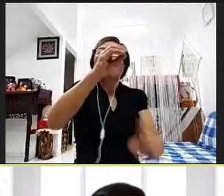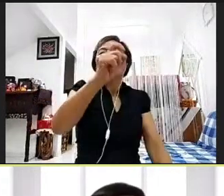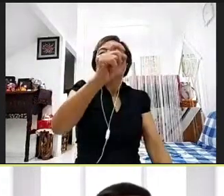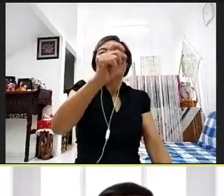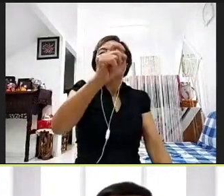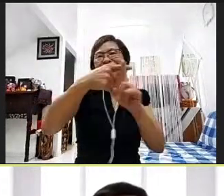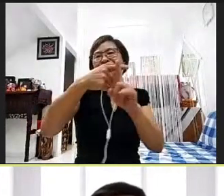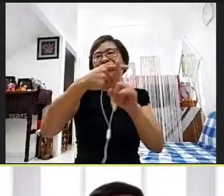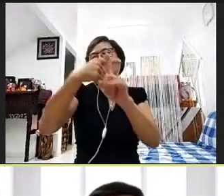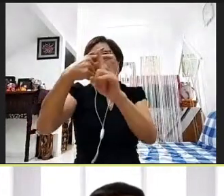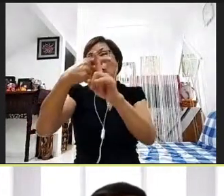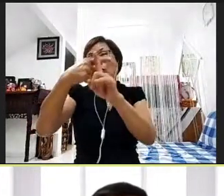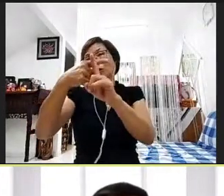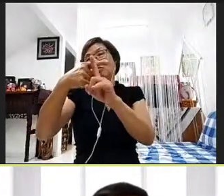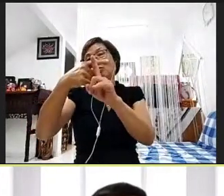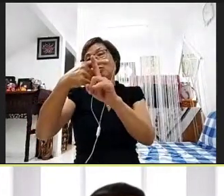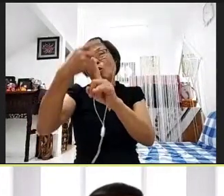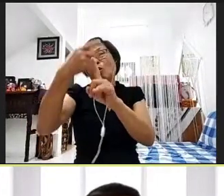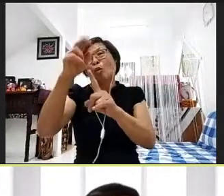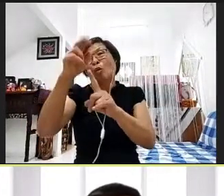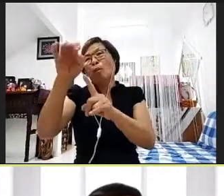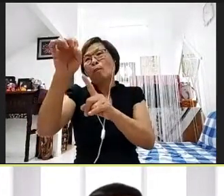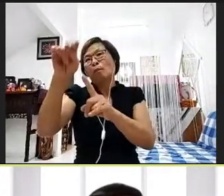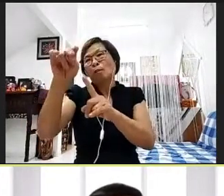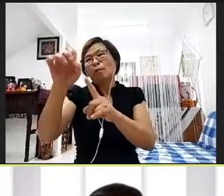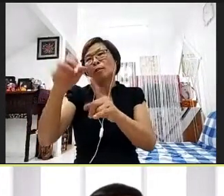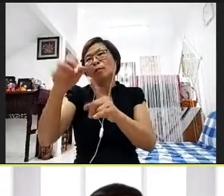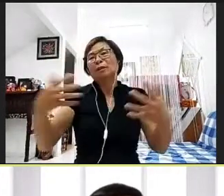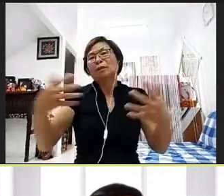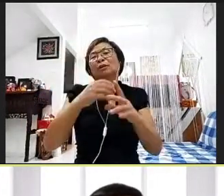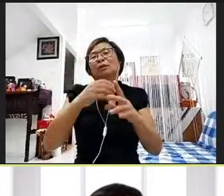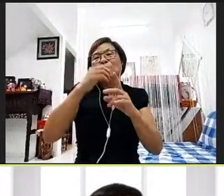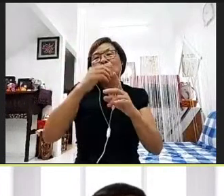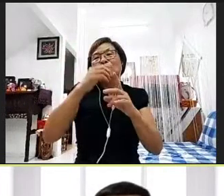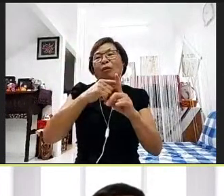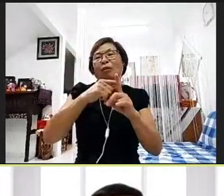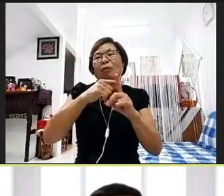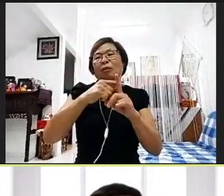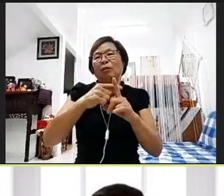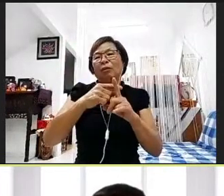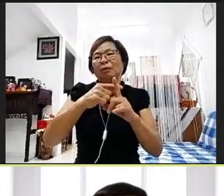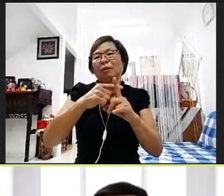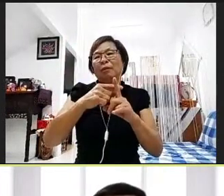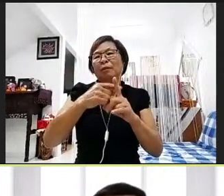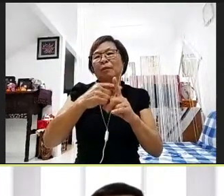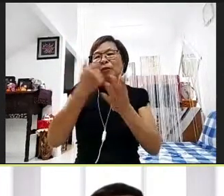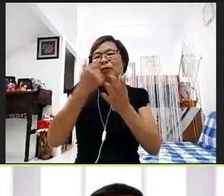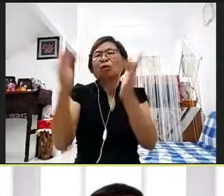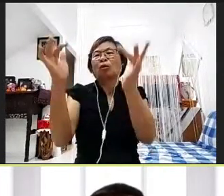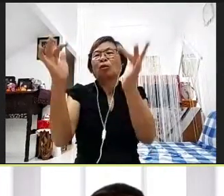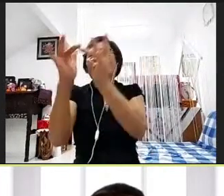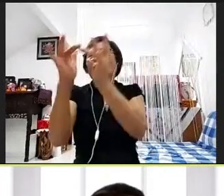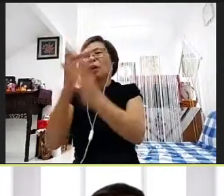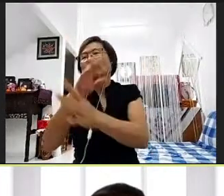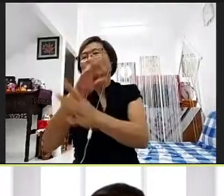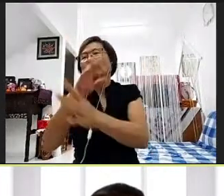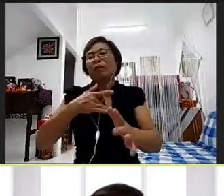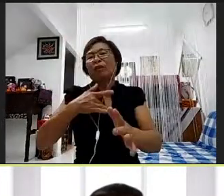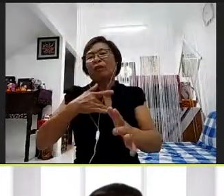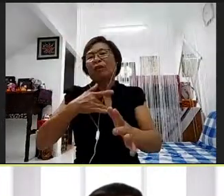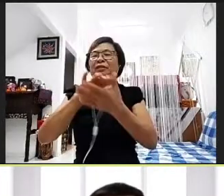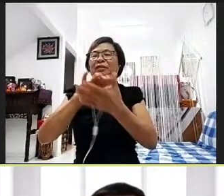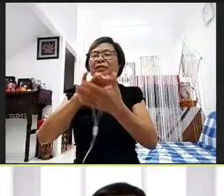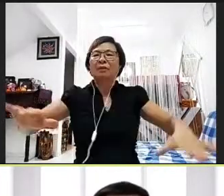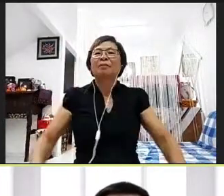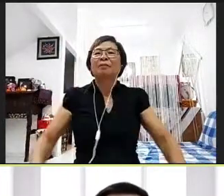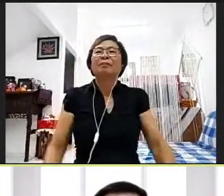which has the opposite effect of fear. Oxytocin helps us to bond, help us to connect, help us to feel safe.